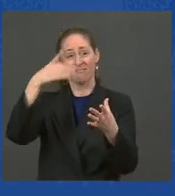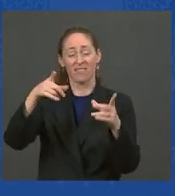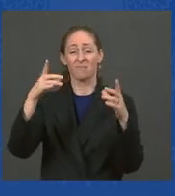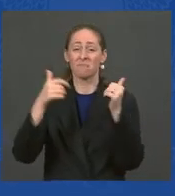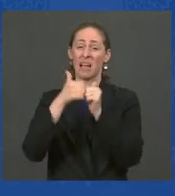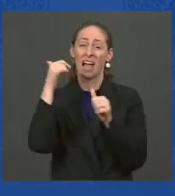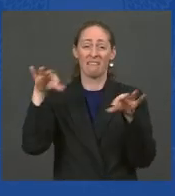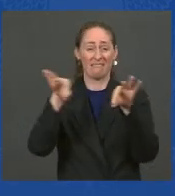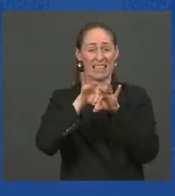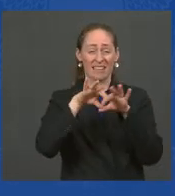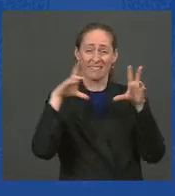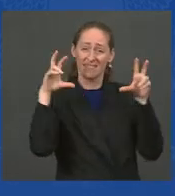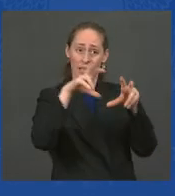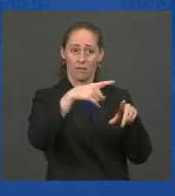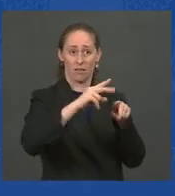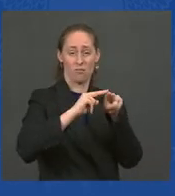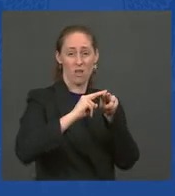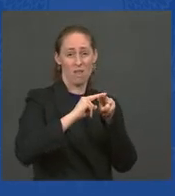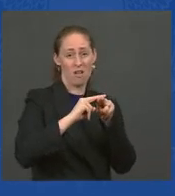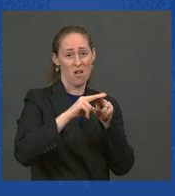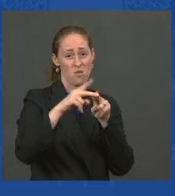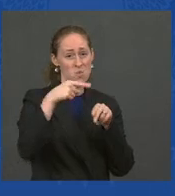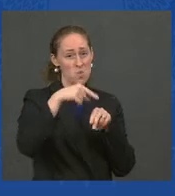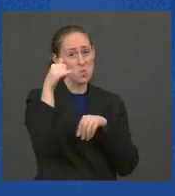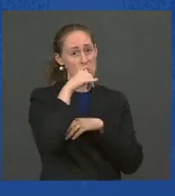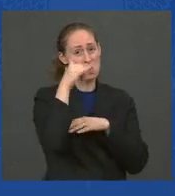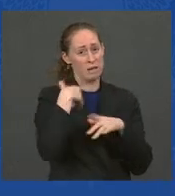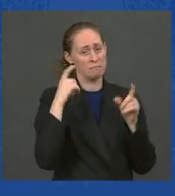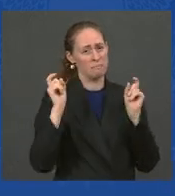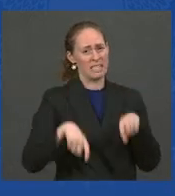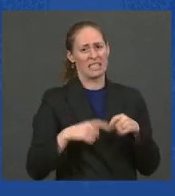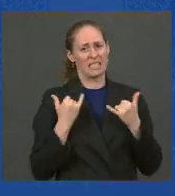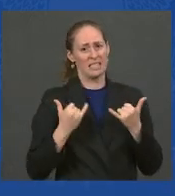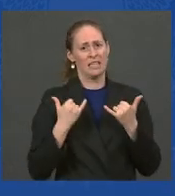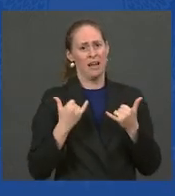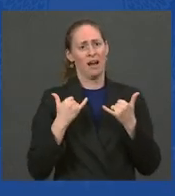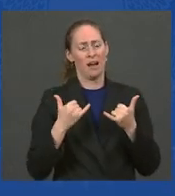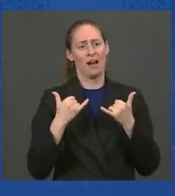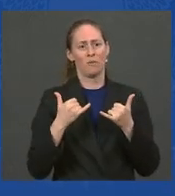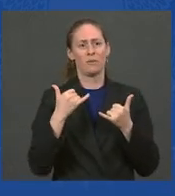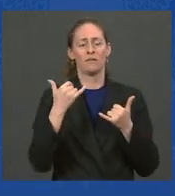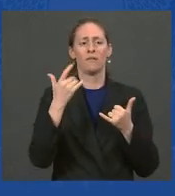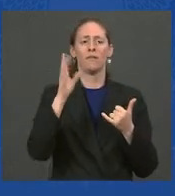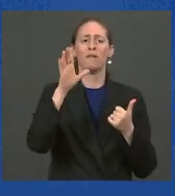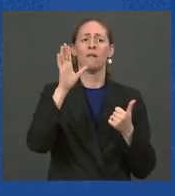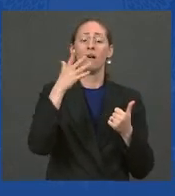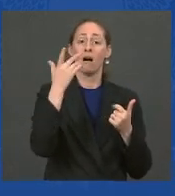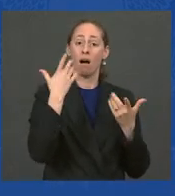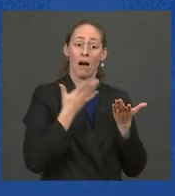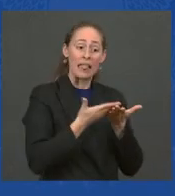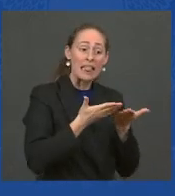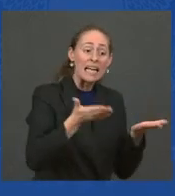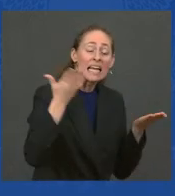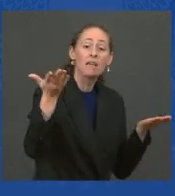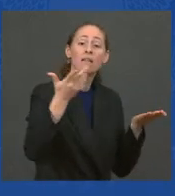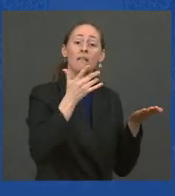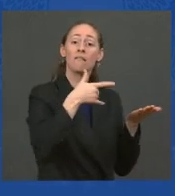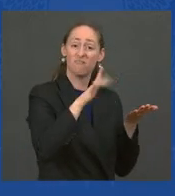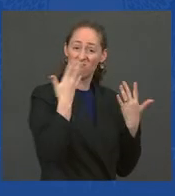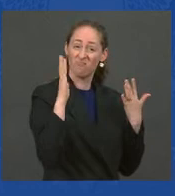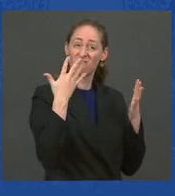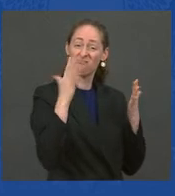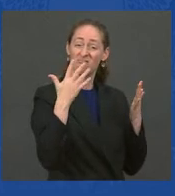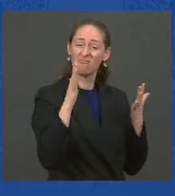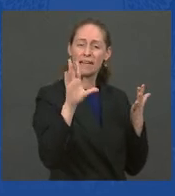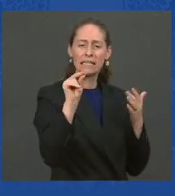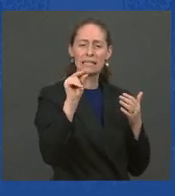ago. But it isn't enough just to invest in our physical infrastructure. We're going to lead the world like we used to. If we're going